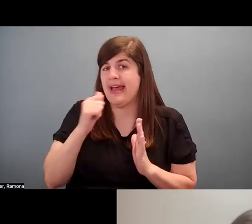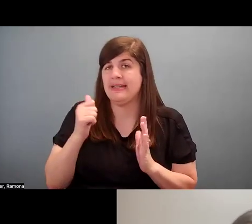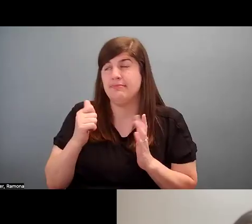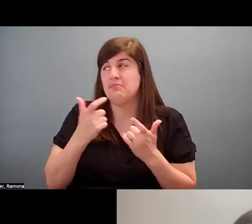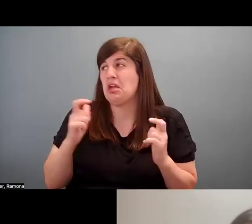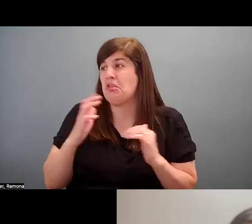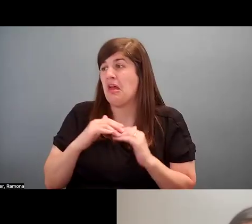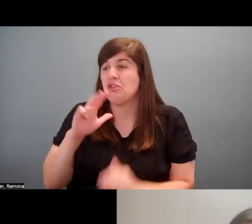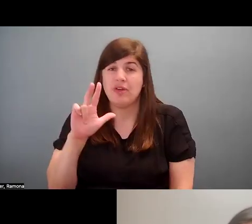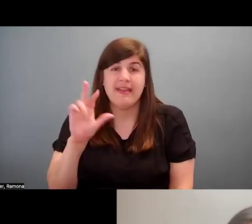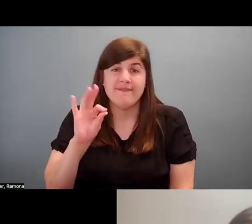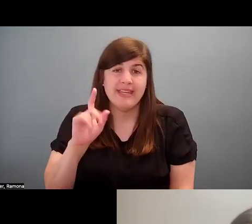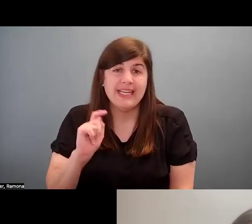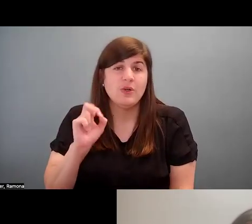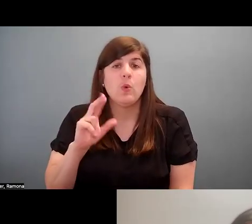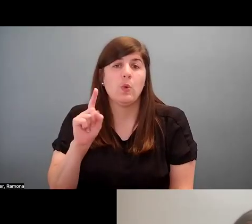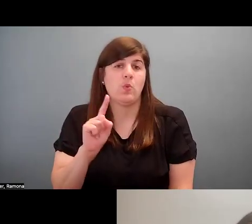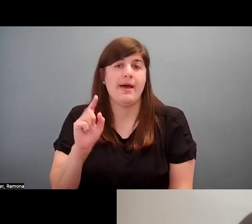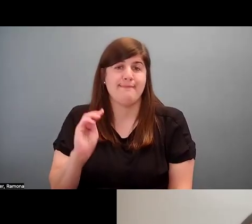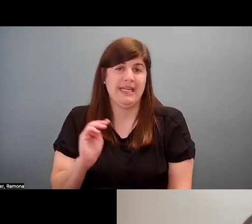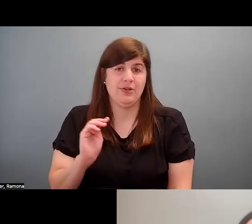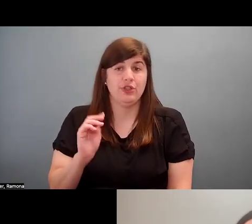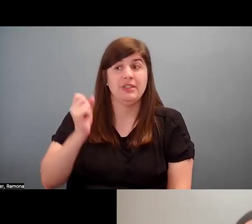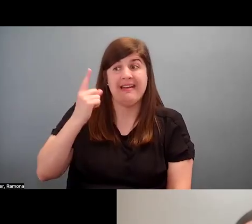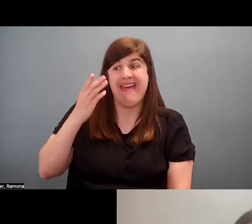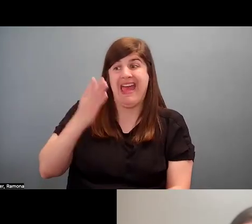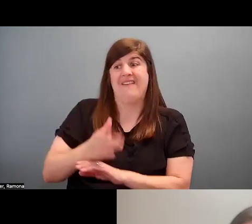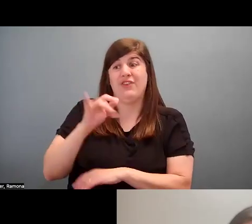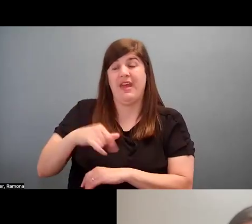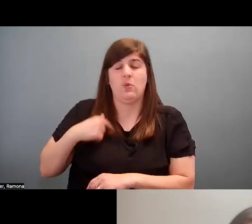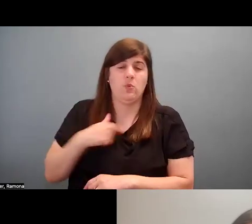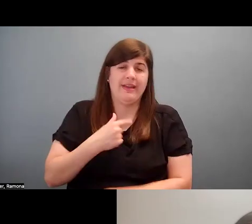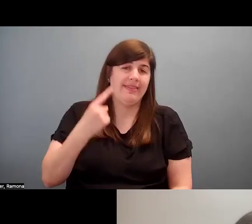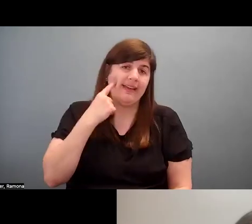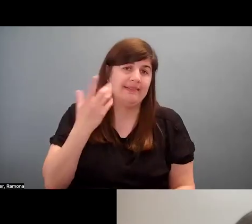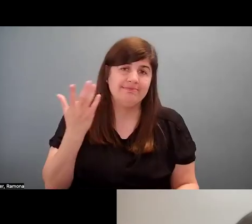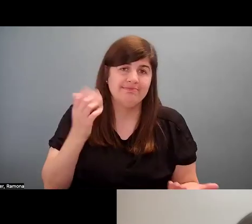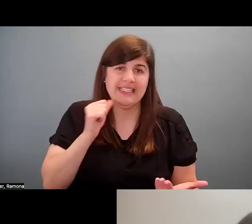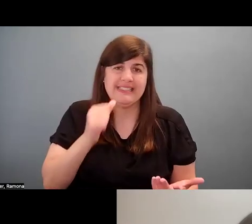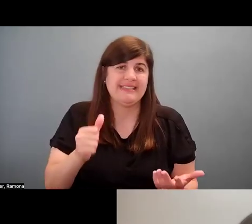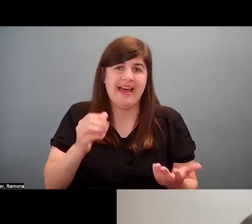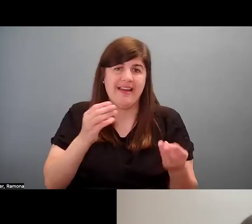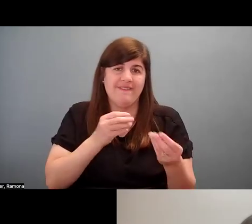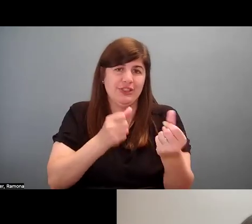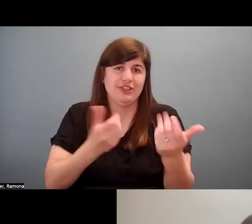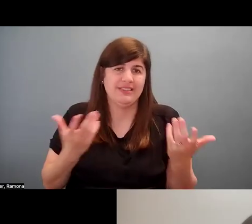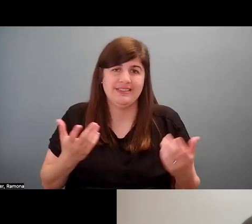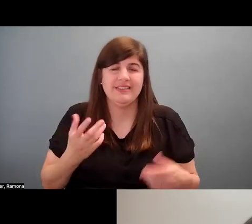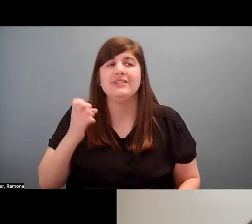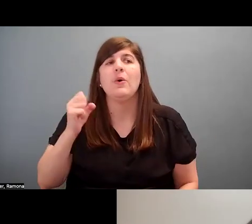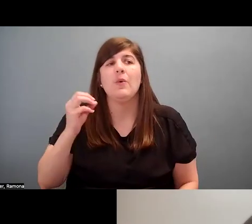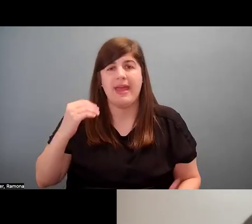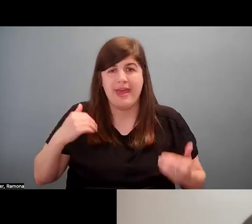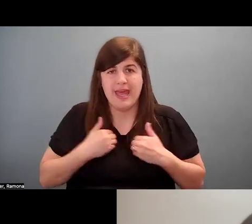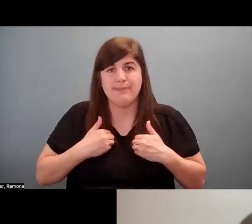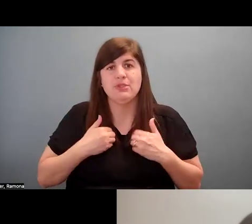than like 3 feet or 1 meter. Mhm. After that, we think it's not efficient. So then the animals